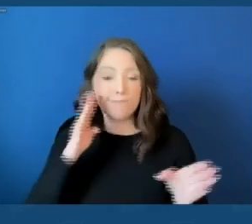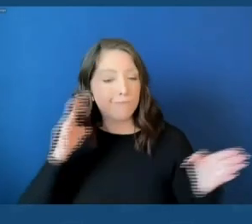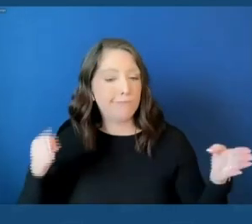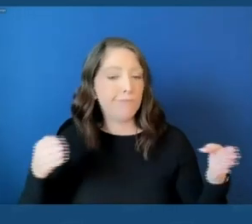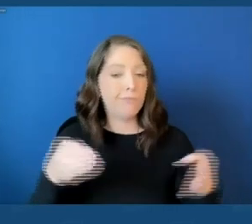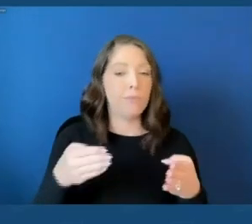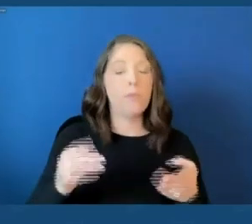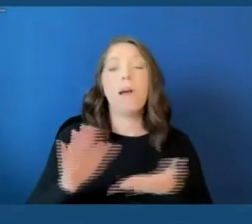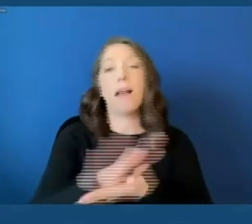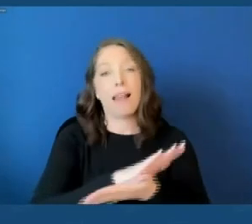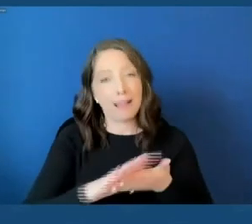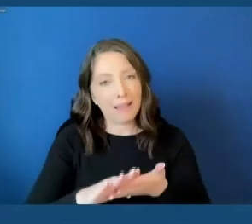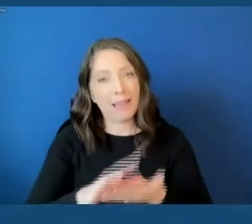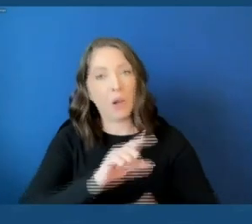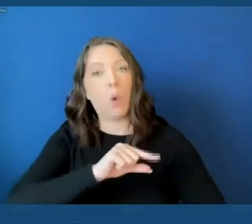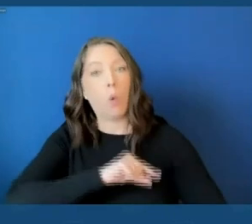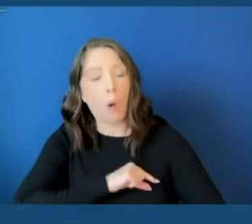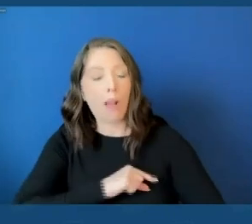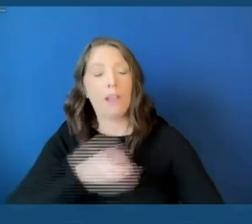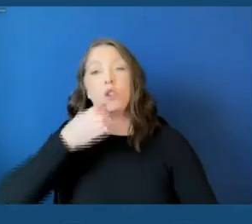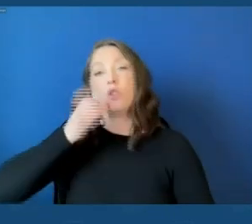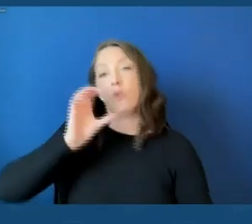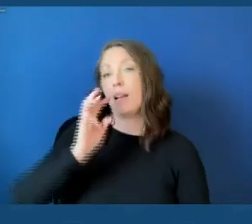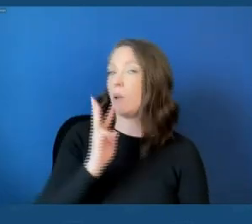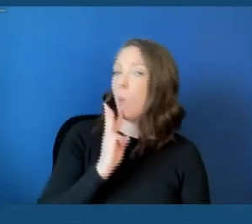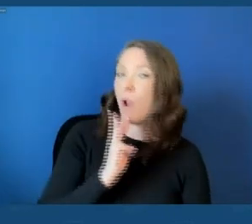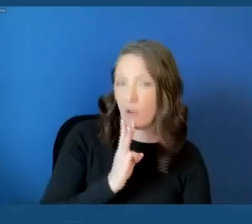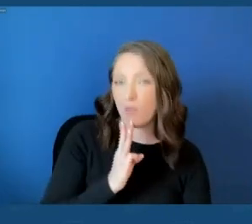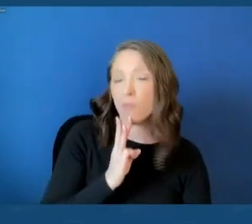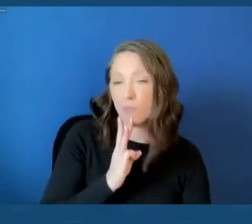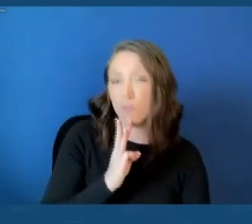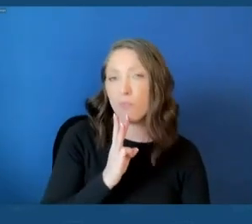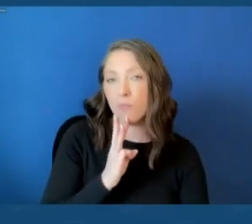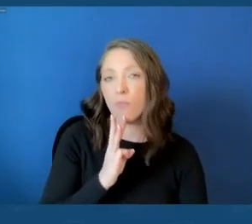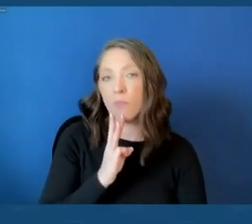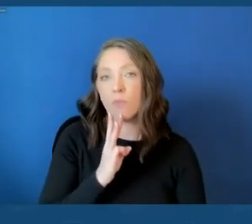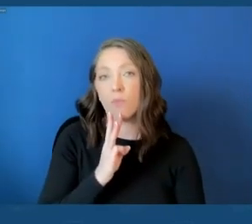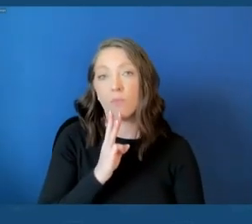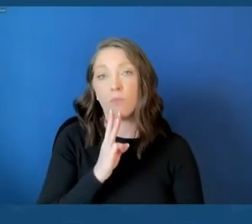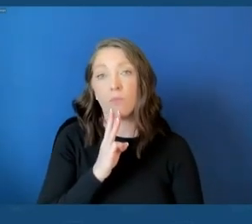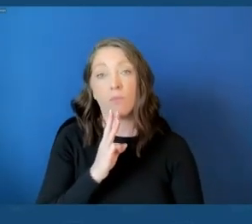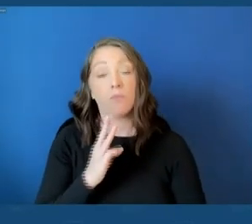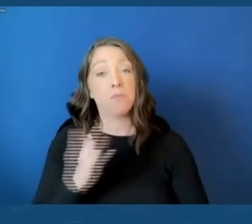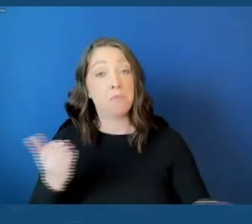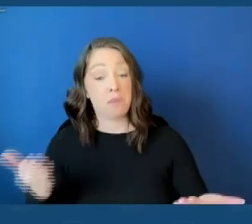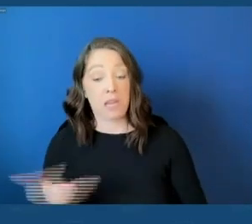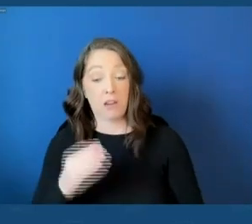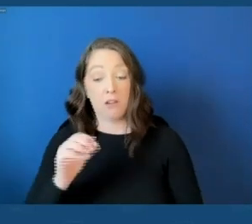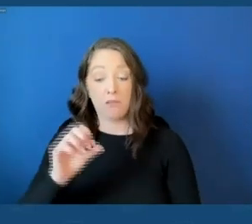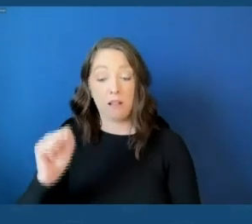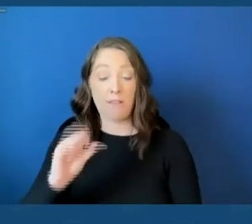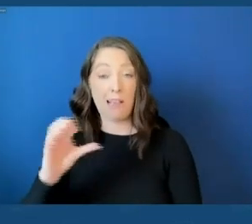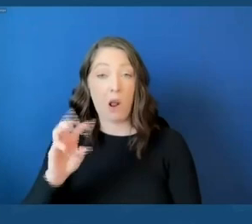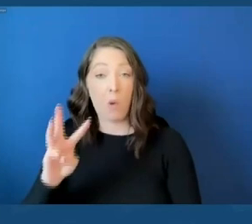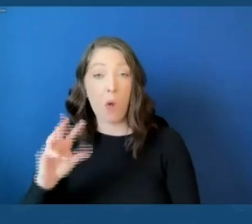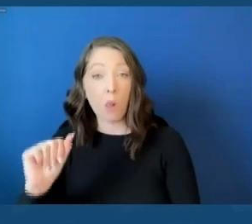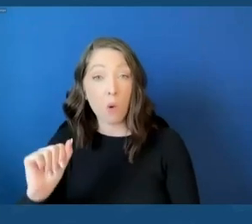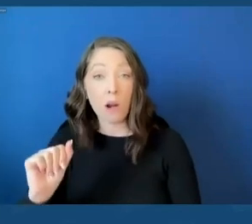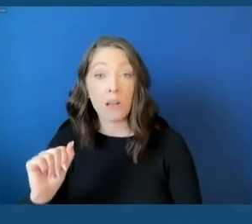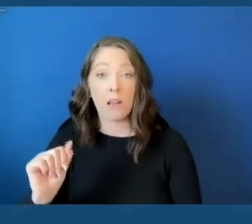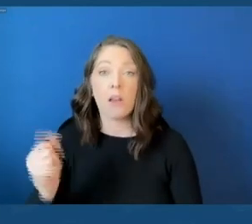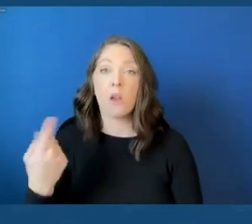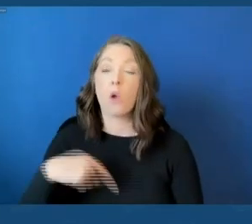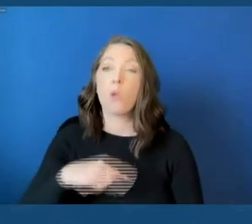clean, quality drinking water. And we at Suffolk County Water Authority will do outreach